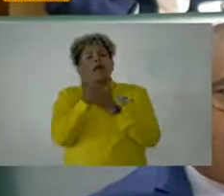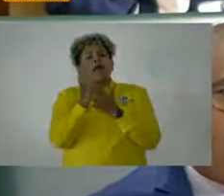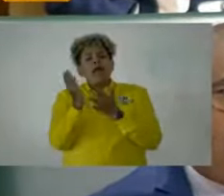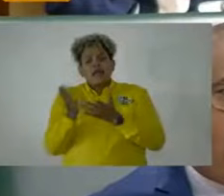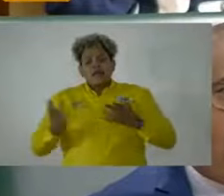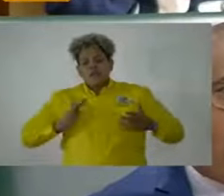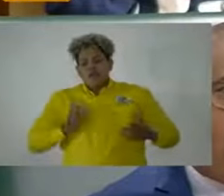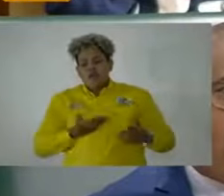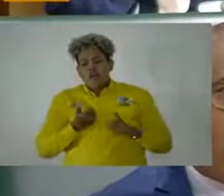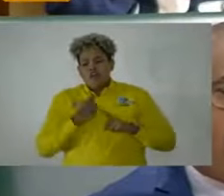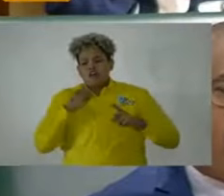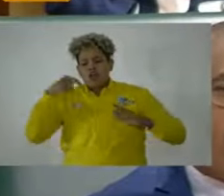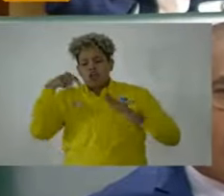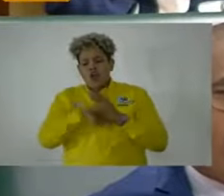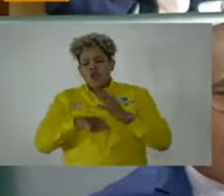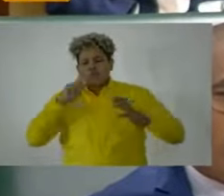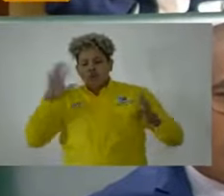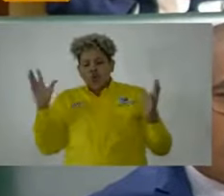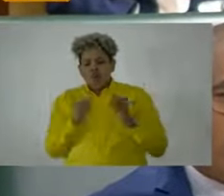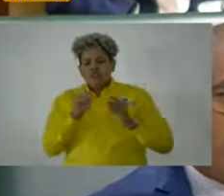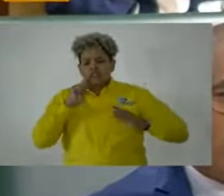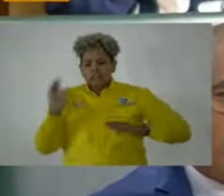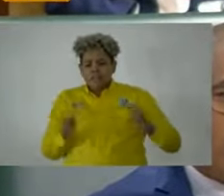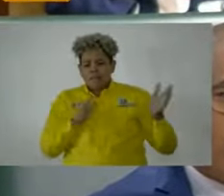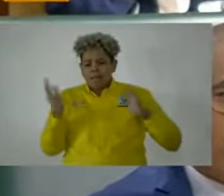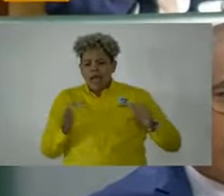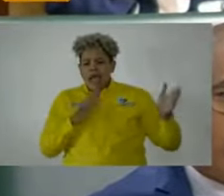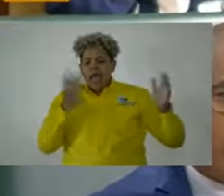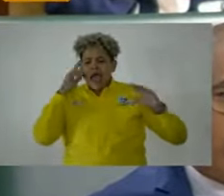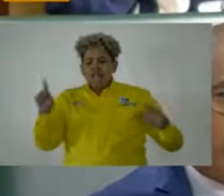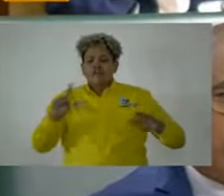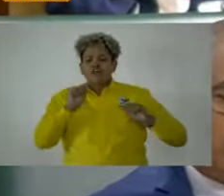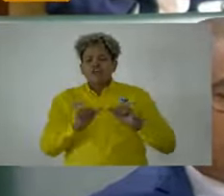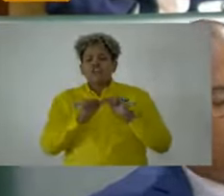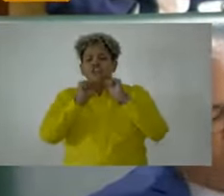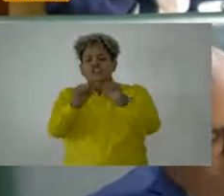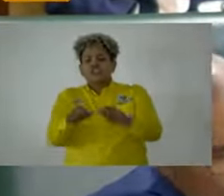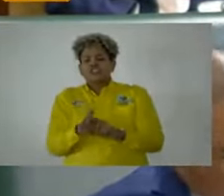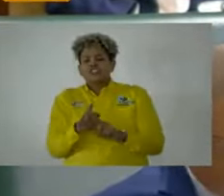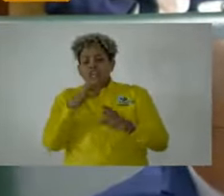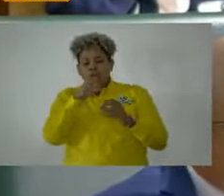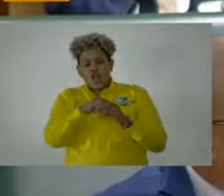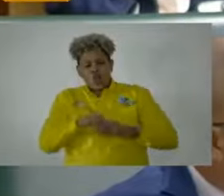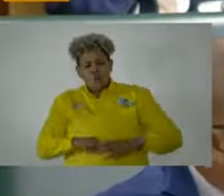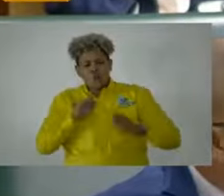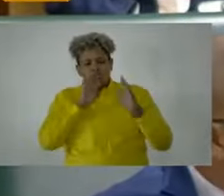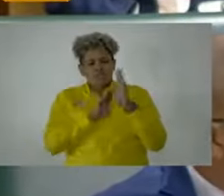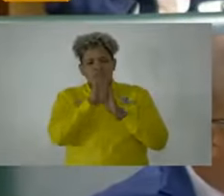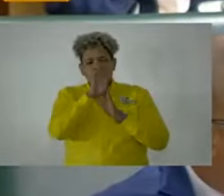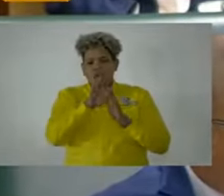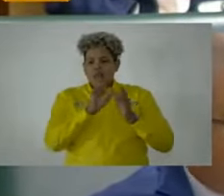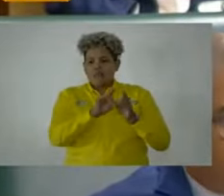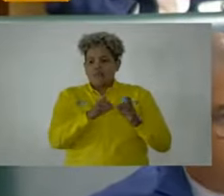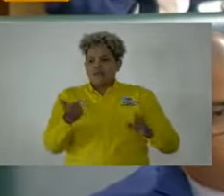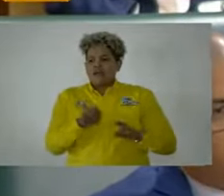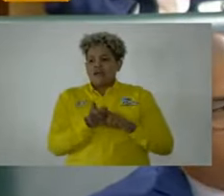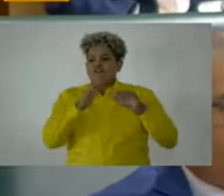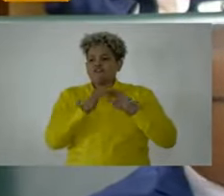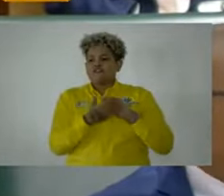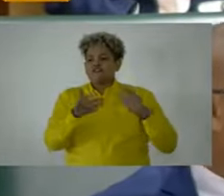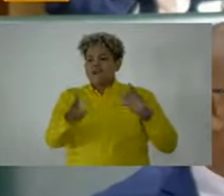our comprehensive holistic plan for sustainable, inclusive development of